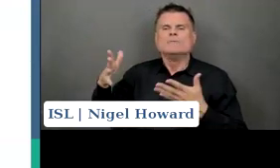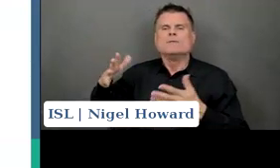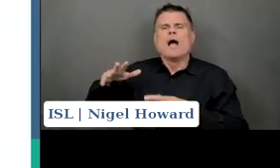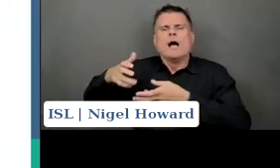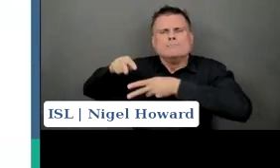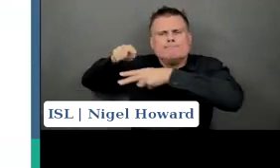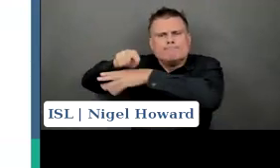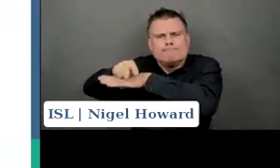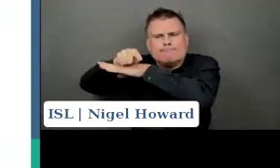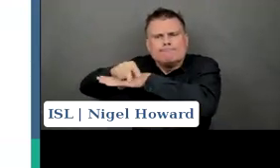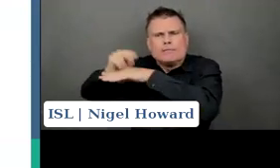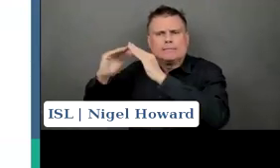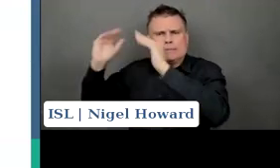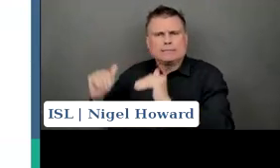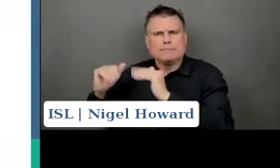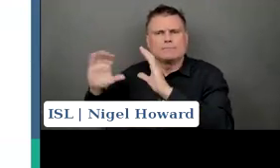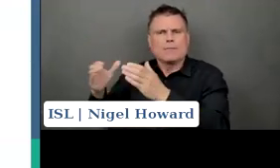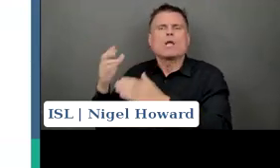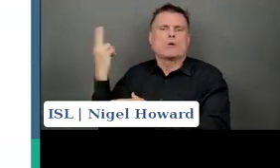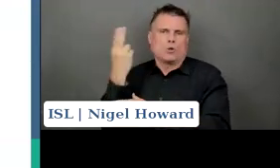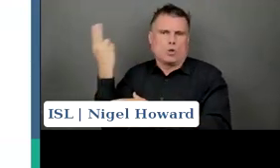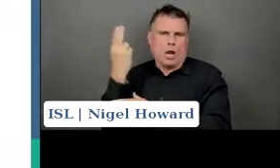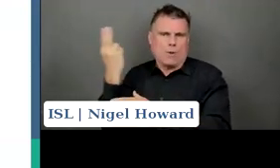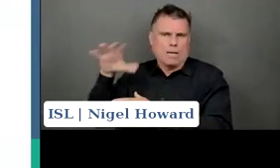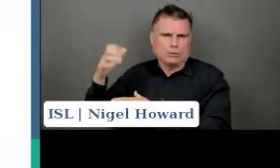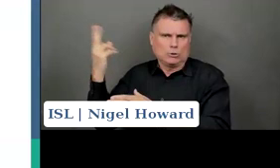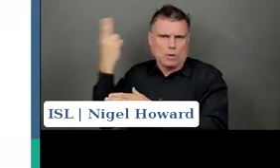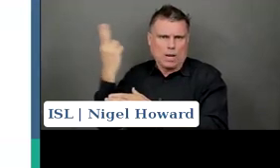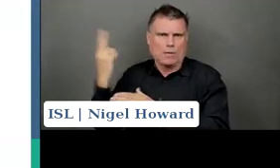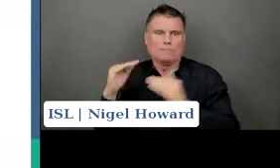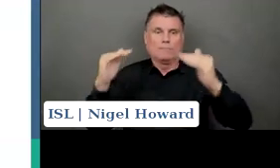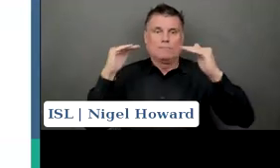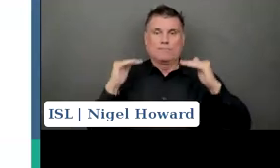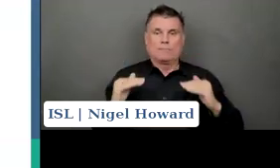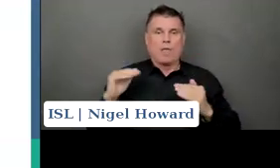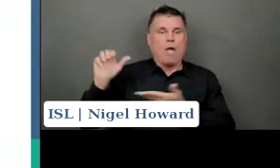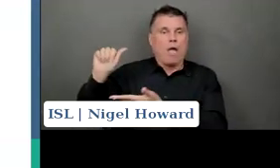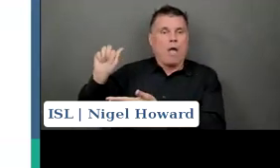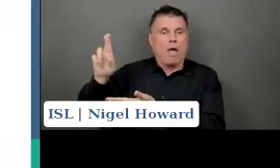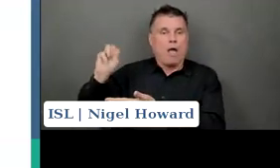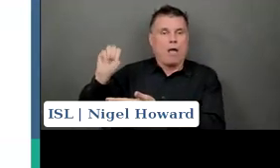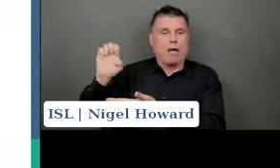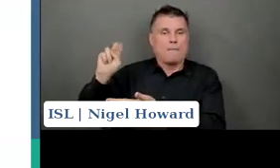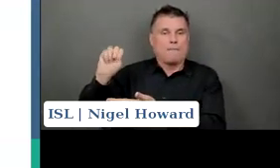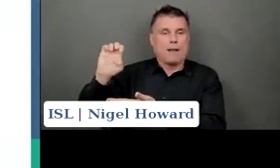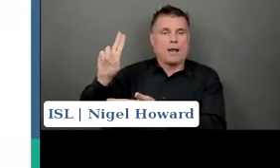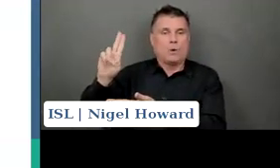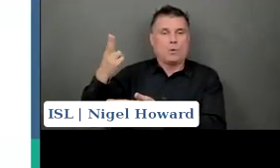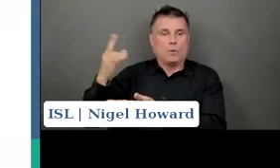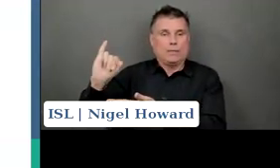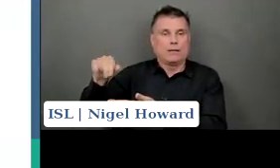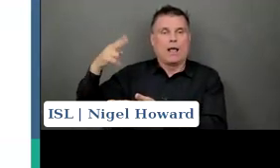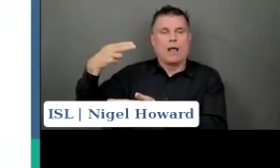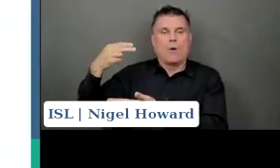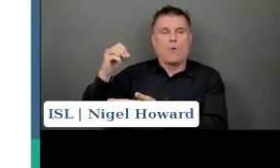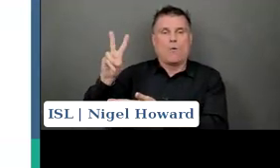Armenia, Michael Lieuw-Kie-Song, Senior Employment Specialist at the ILO, and